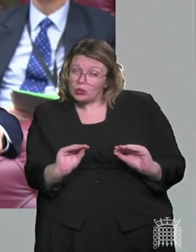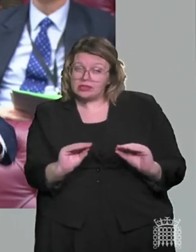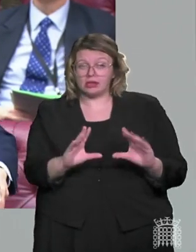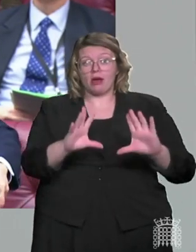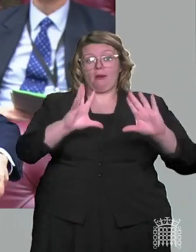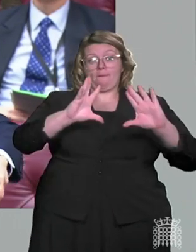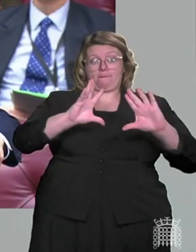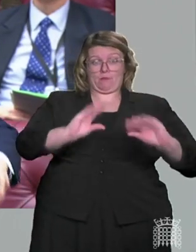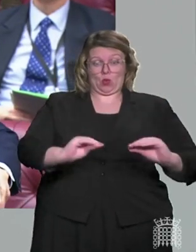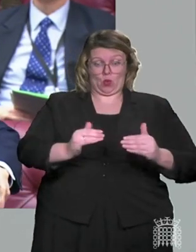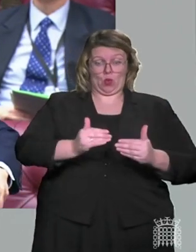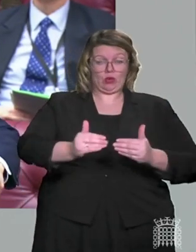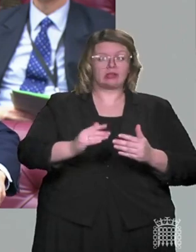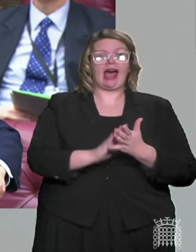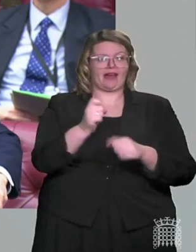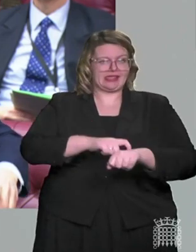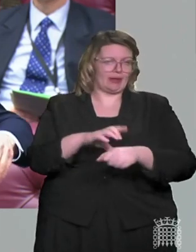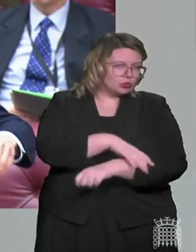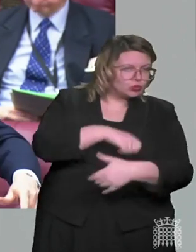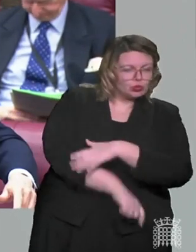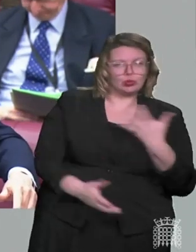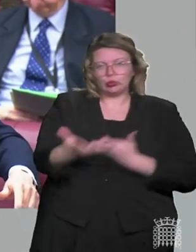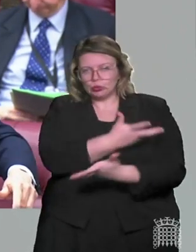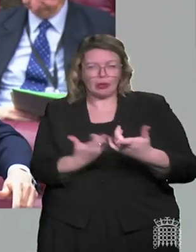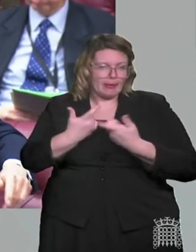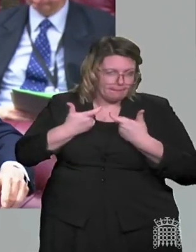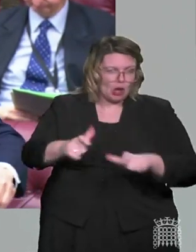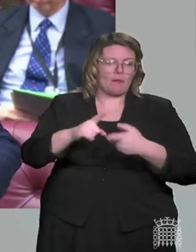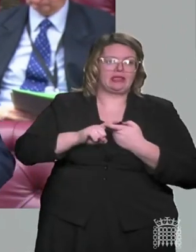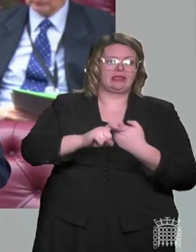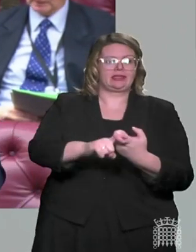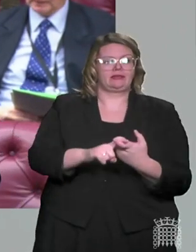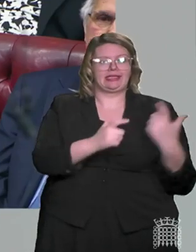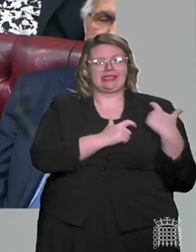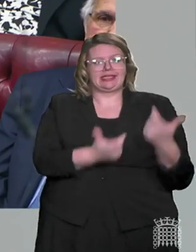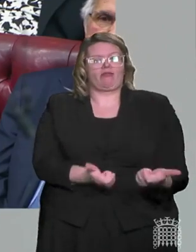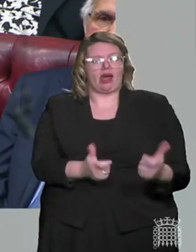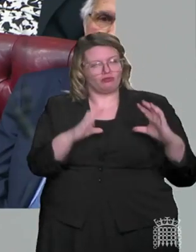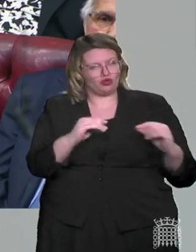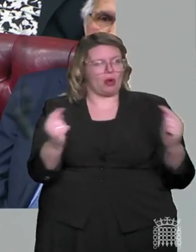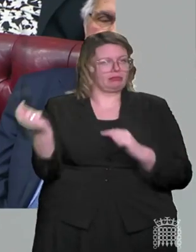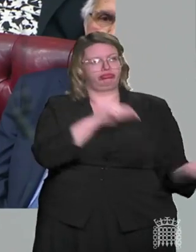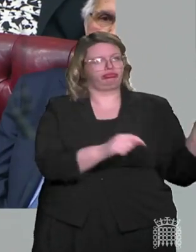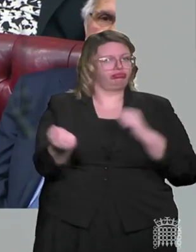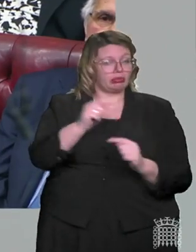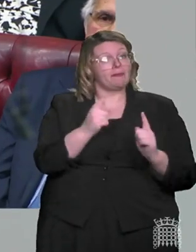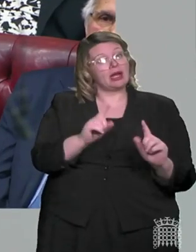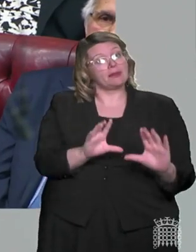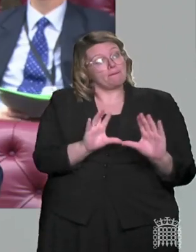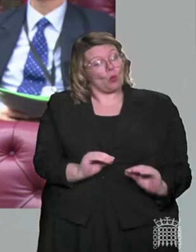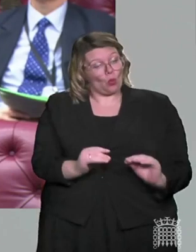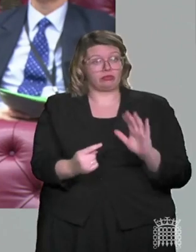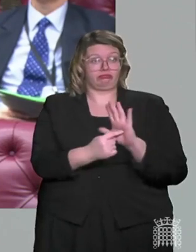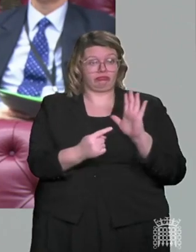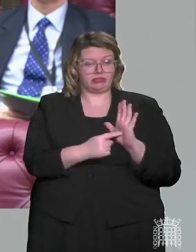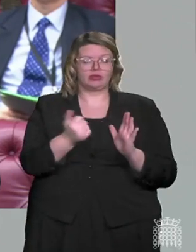need the momentum to turn that pause into a permanent ceasefire without a return to the fighting. That should be our goal. But crucially, the pause is necessary to get the